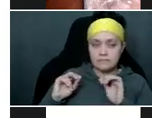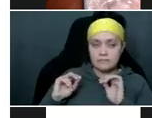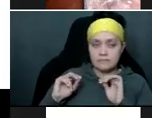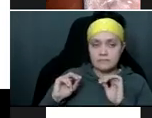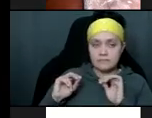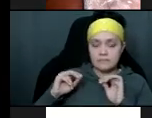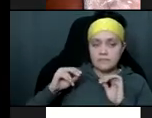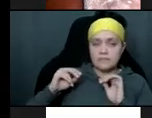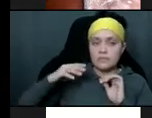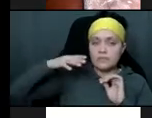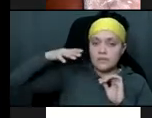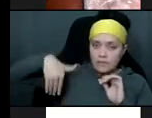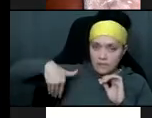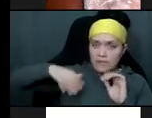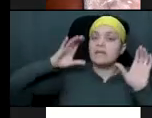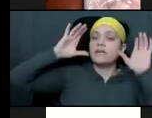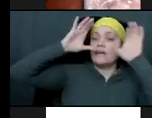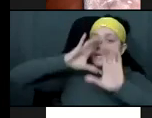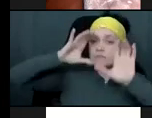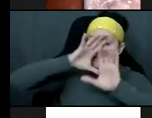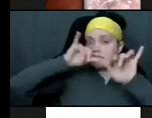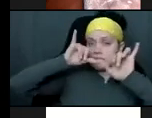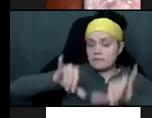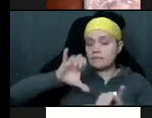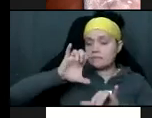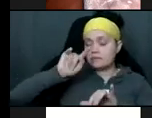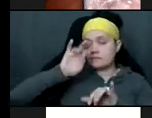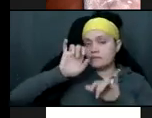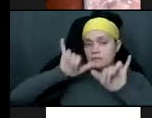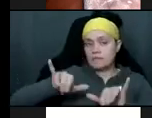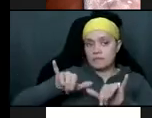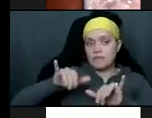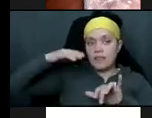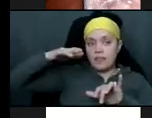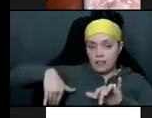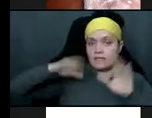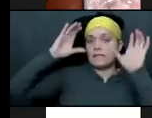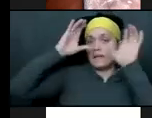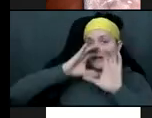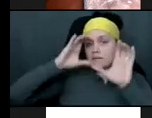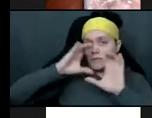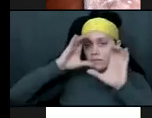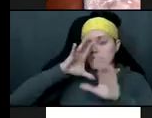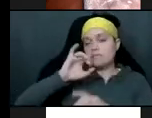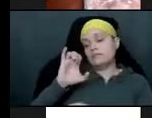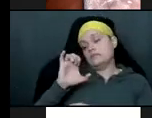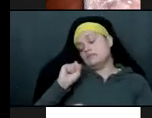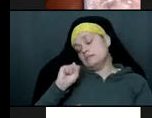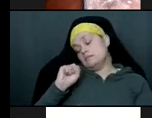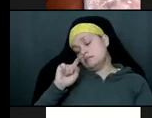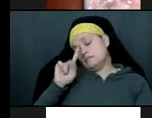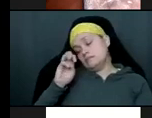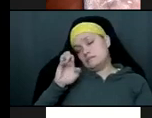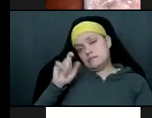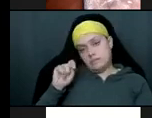late exploration and settlement. Late exploration and settlement. Remember, we looked